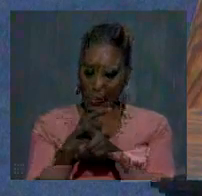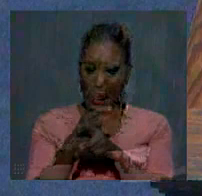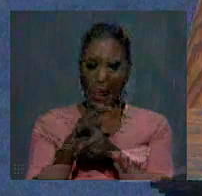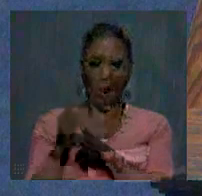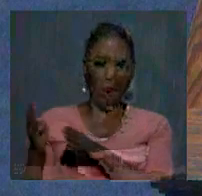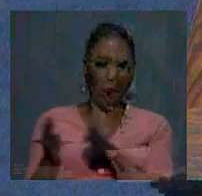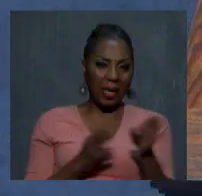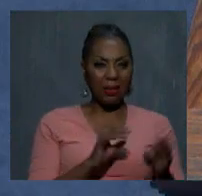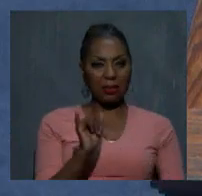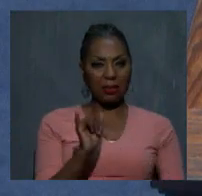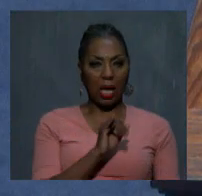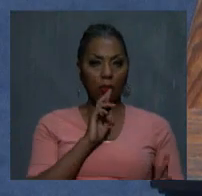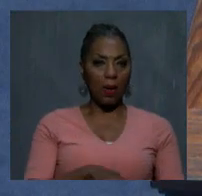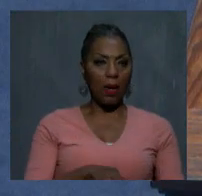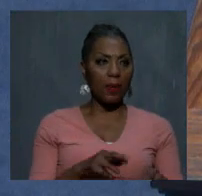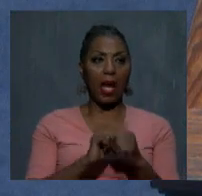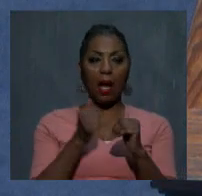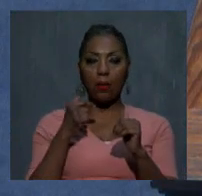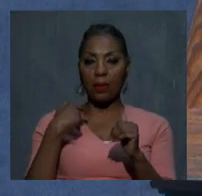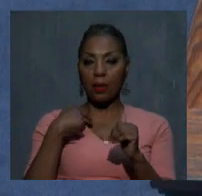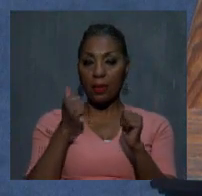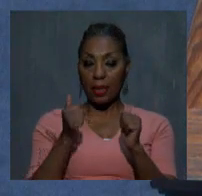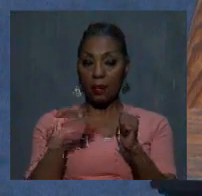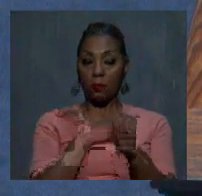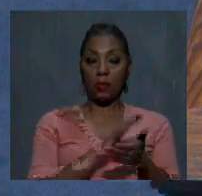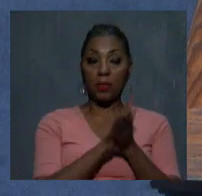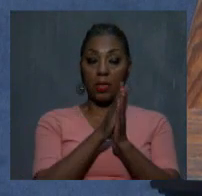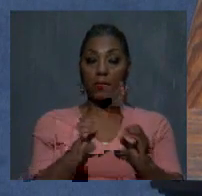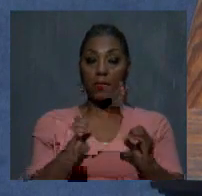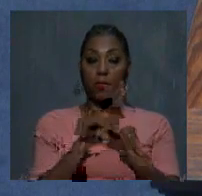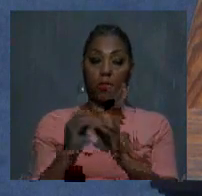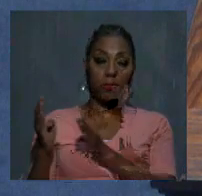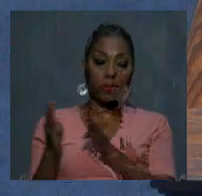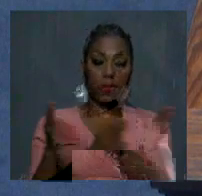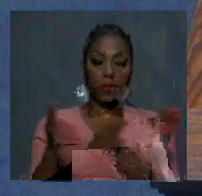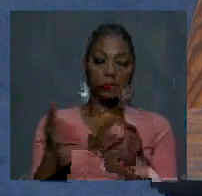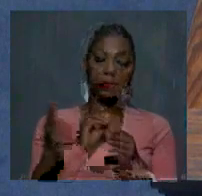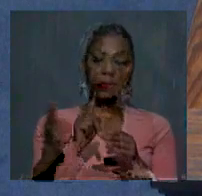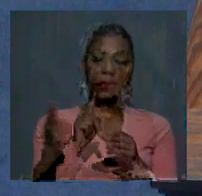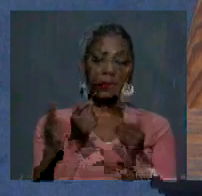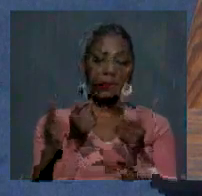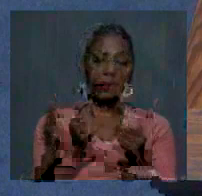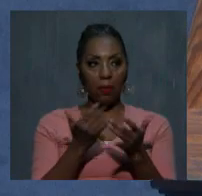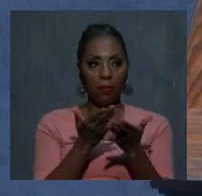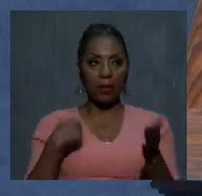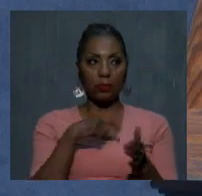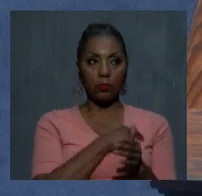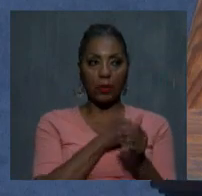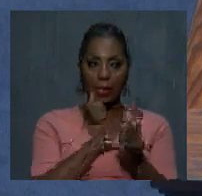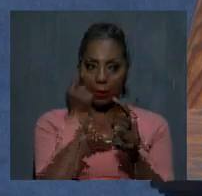what we do to be more prepared. Well, here's some of the future that we